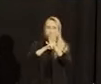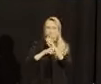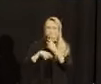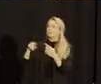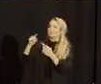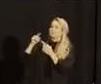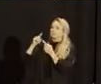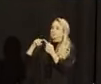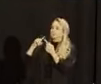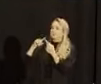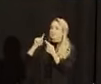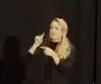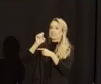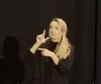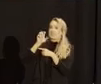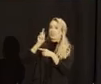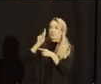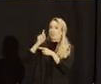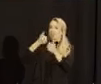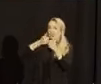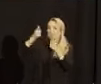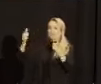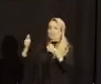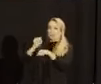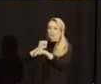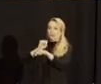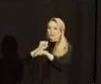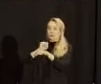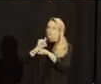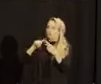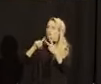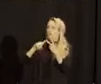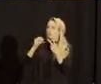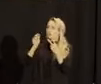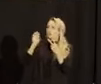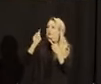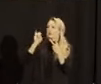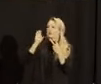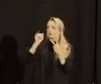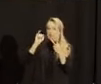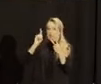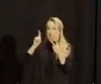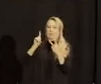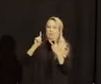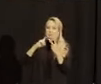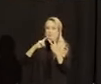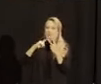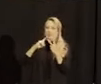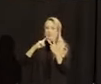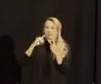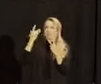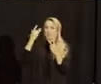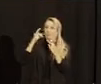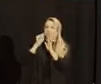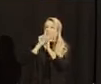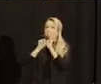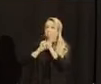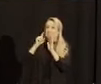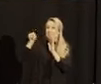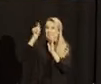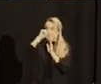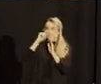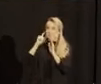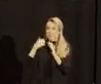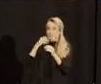The second is Medicaid expansion. States that have expanded Medicaid have seen an increase in disability employment by